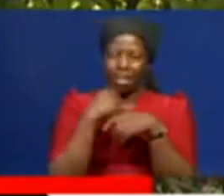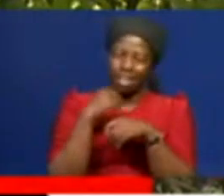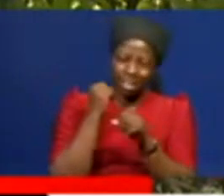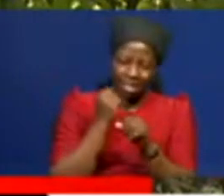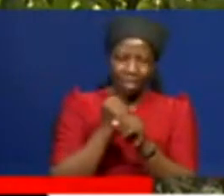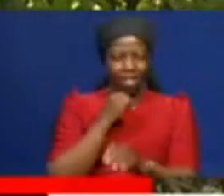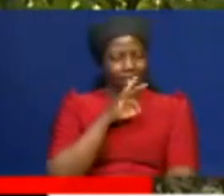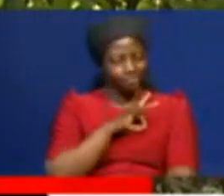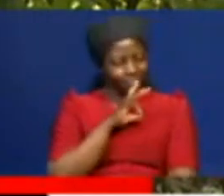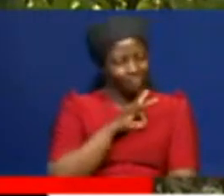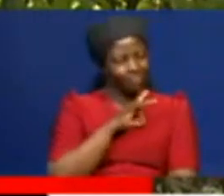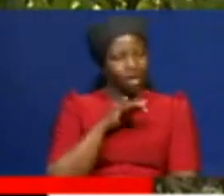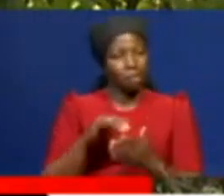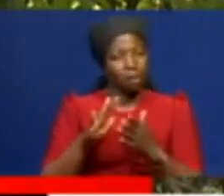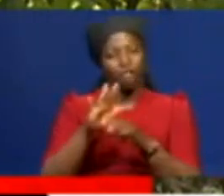of that fanfare. And also,